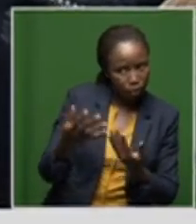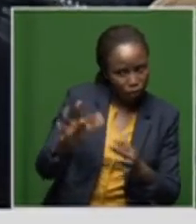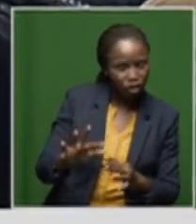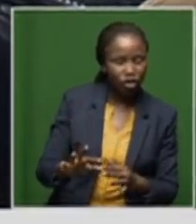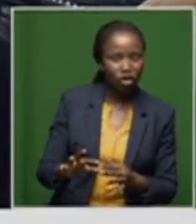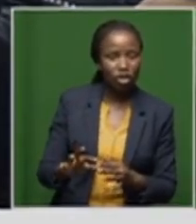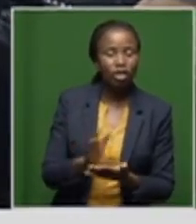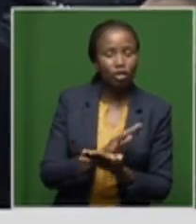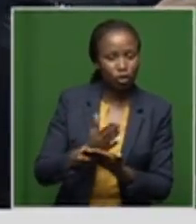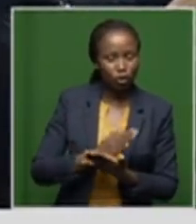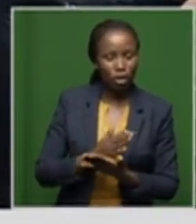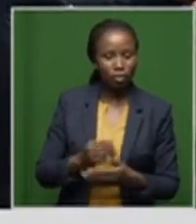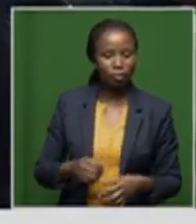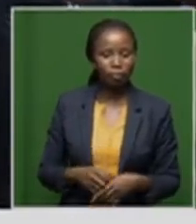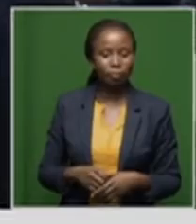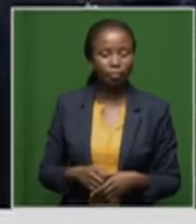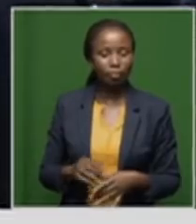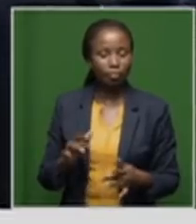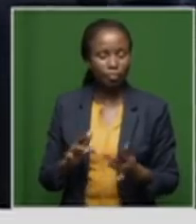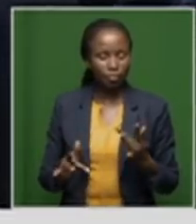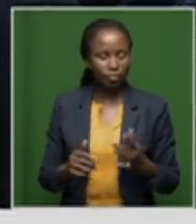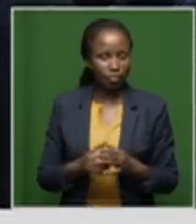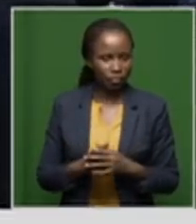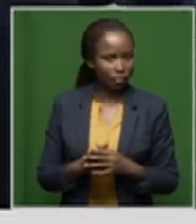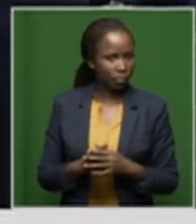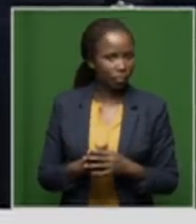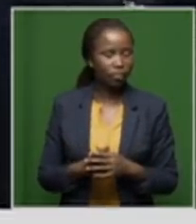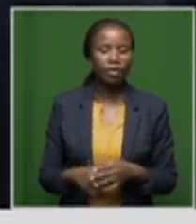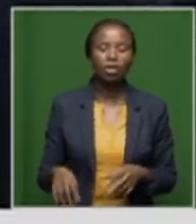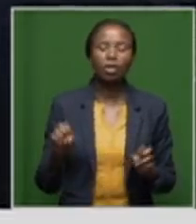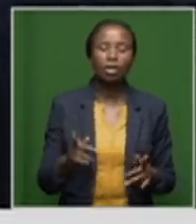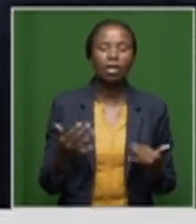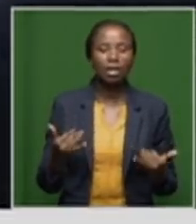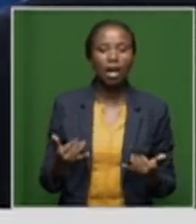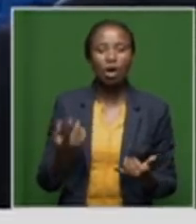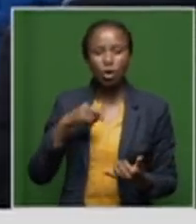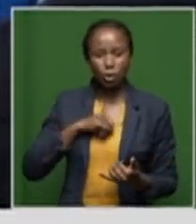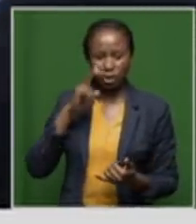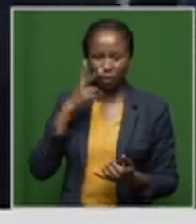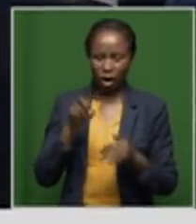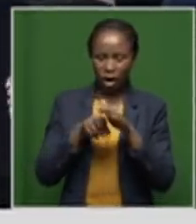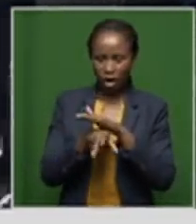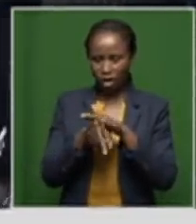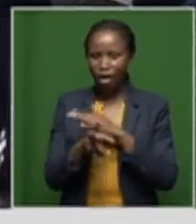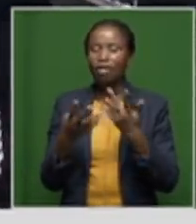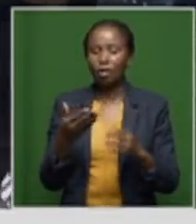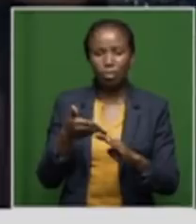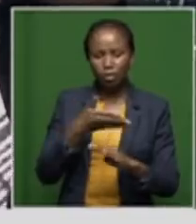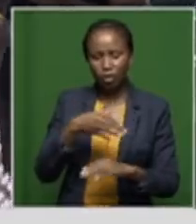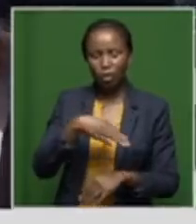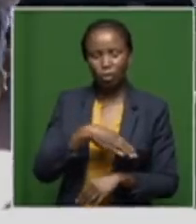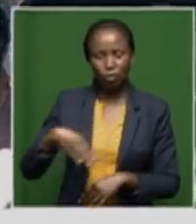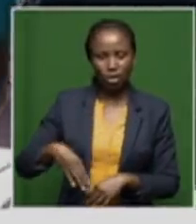the situation court Samgele. Well, Makanya, we also see the visuals of former President Jacob Zuma's